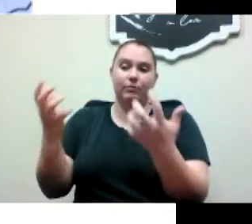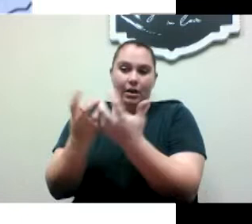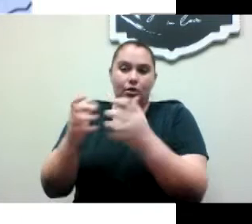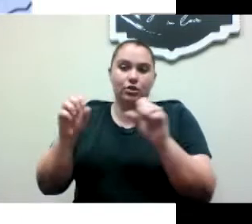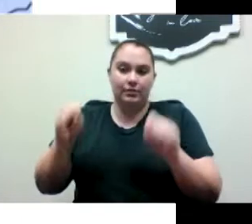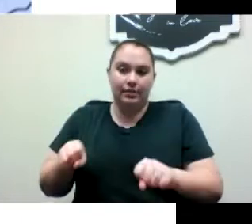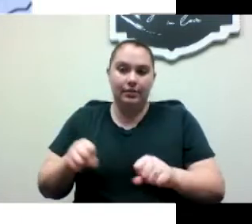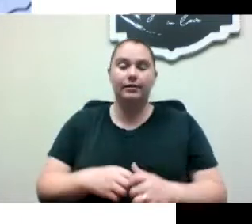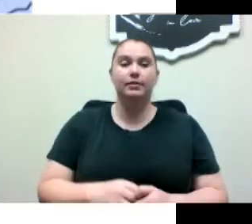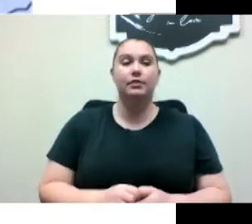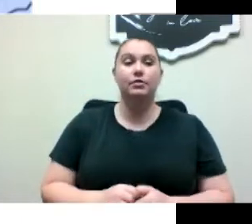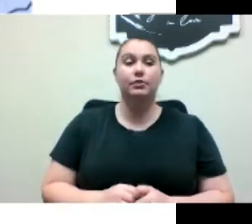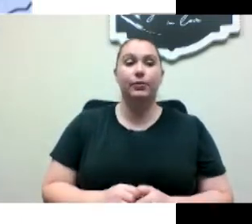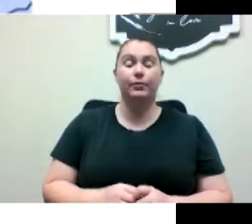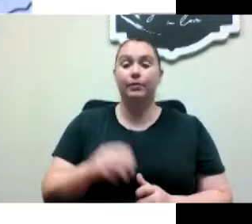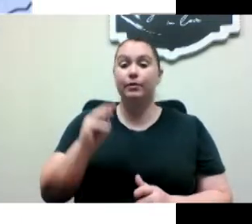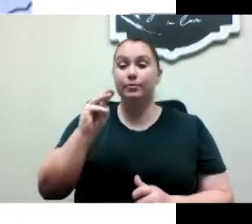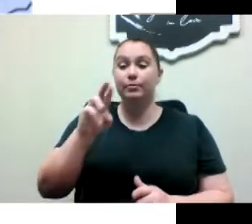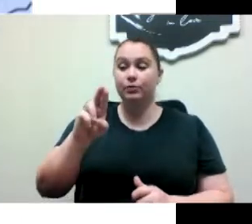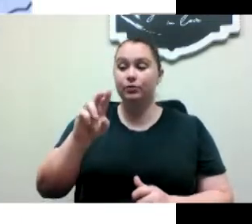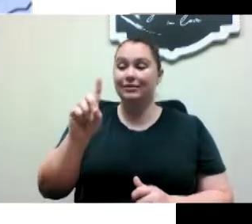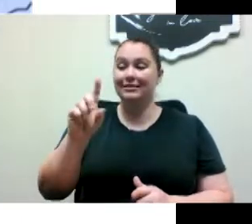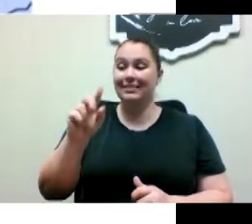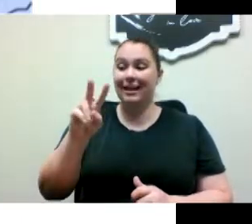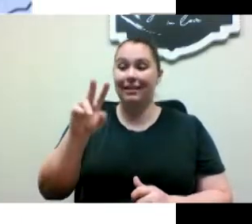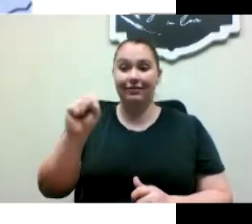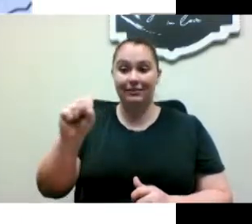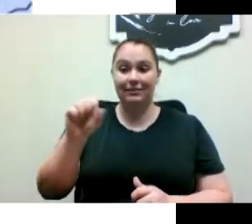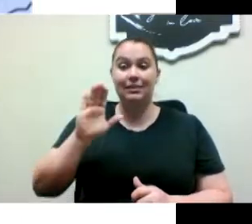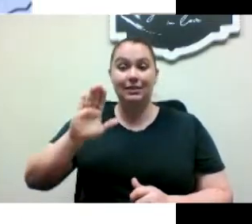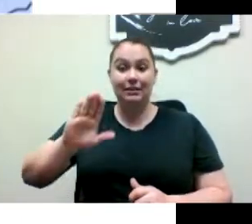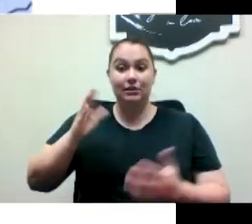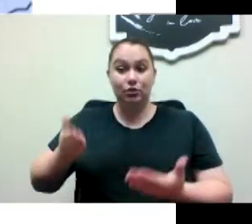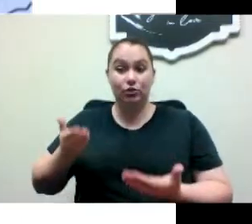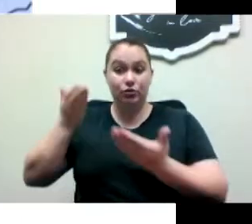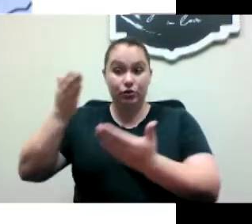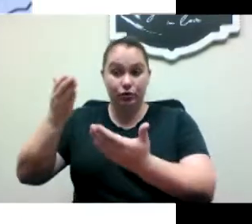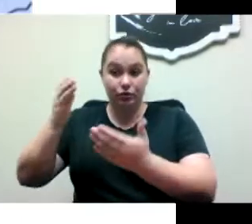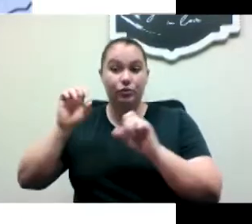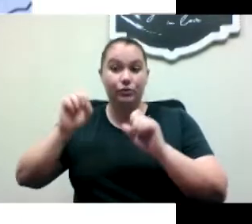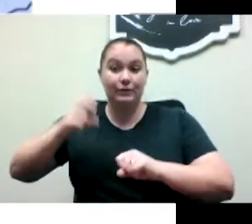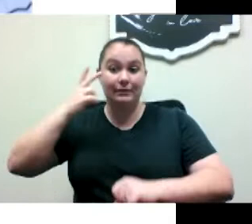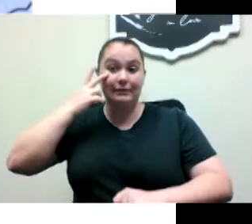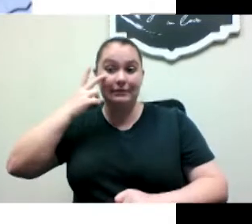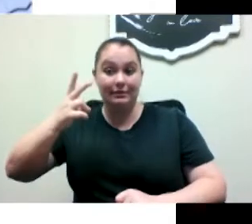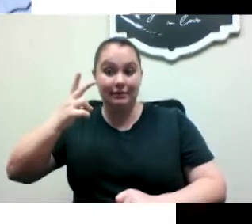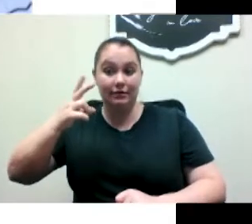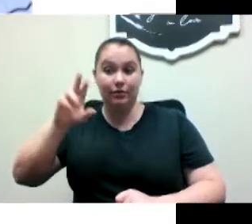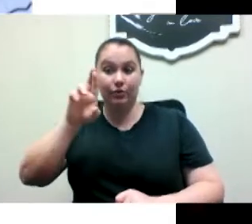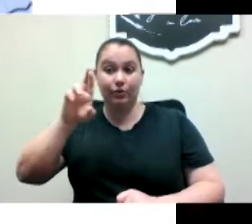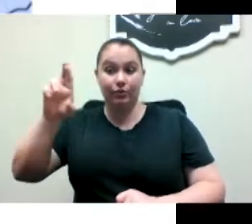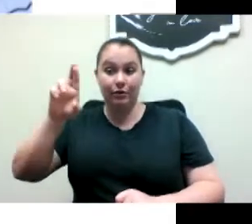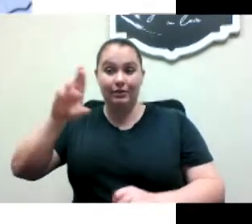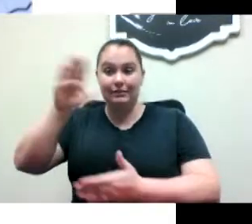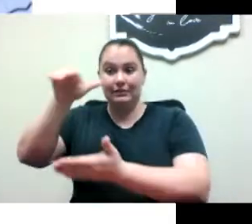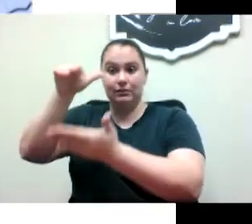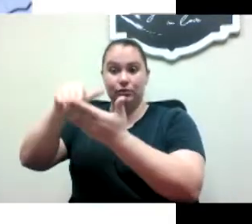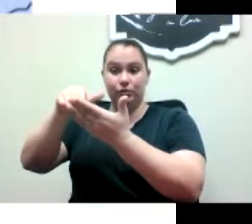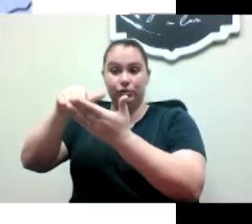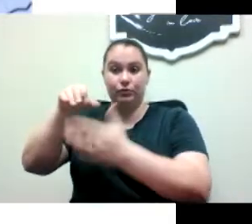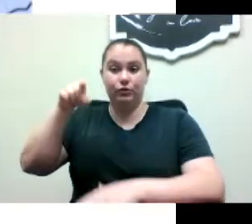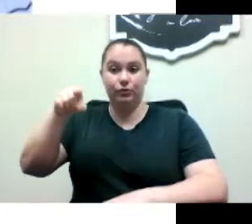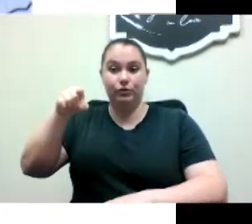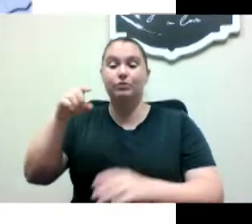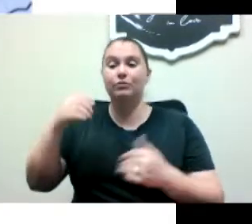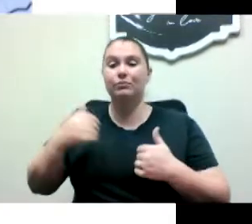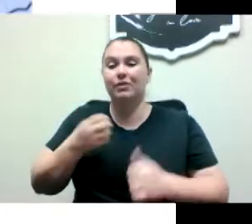the Davis suggestions to that, you can see over on the right center, you've got a